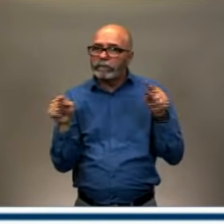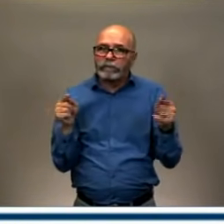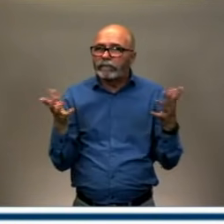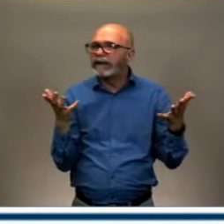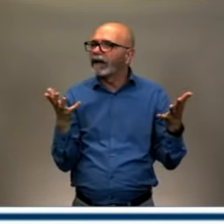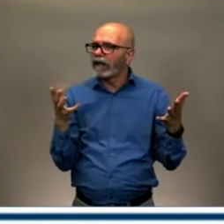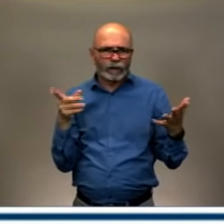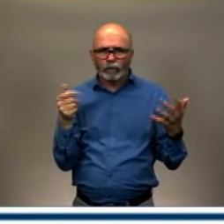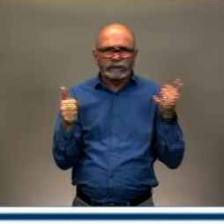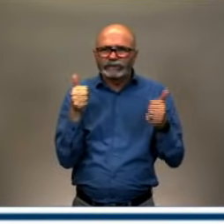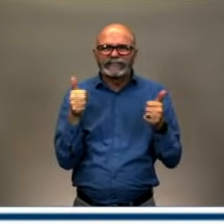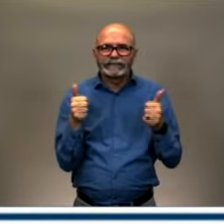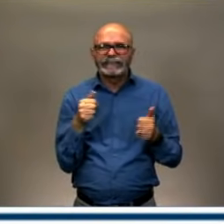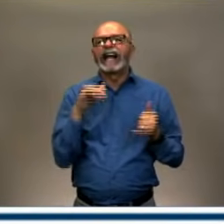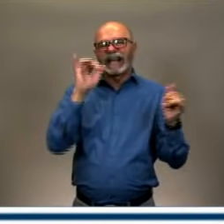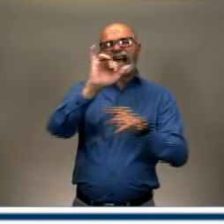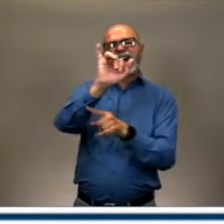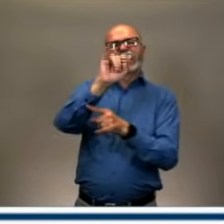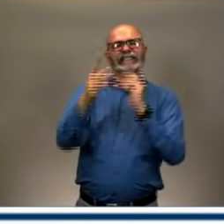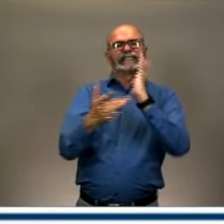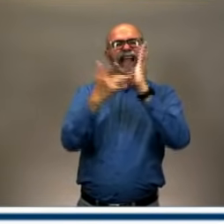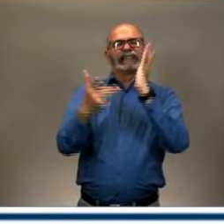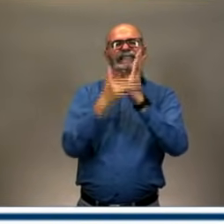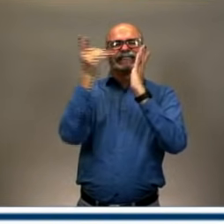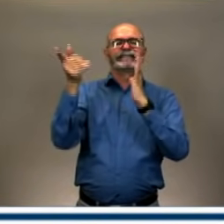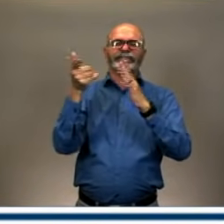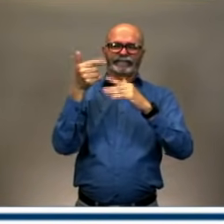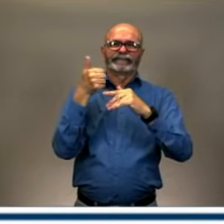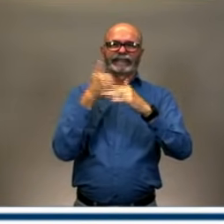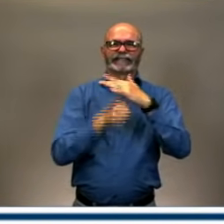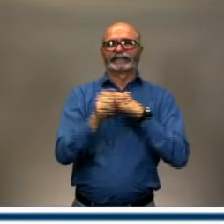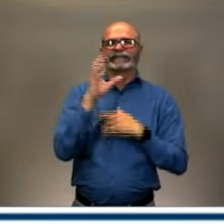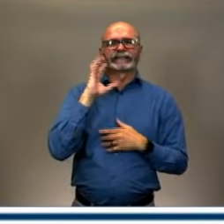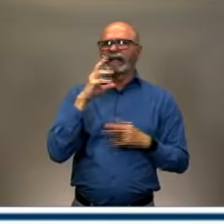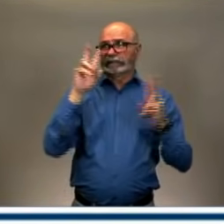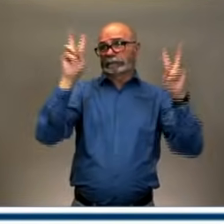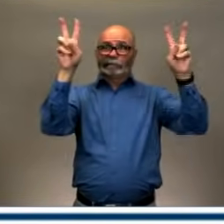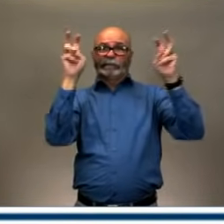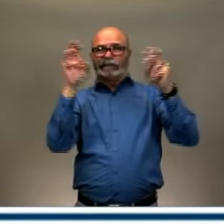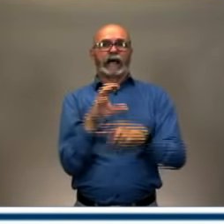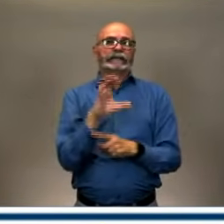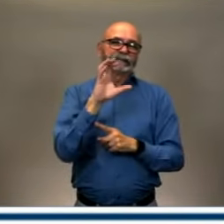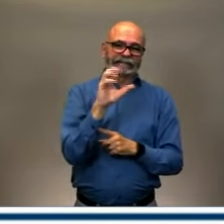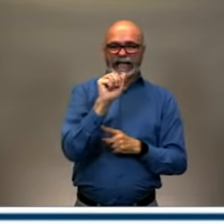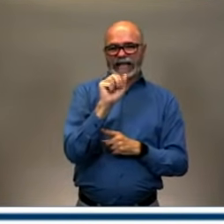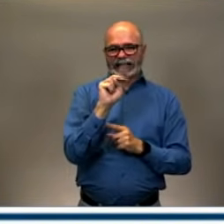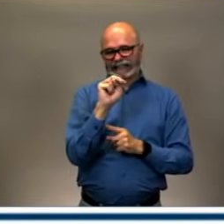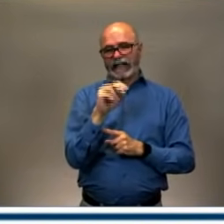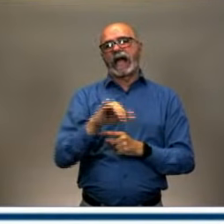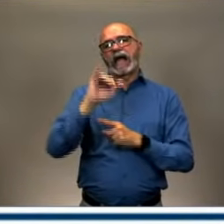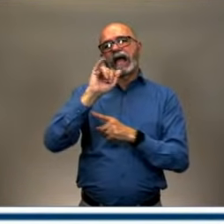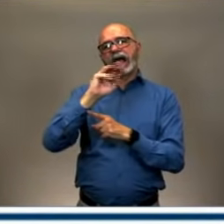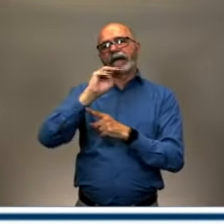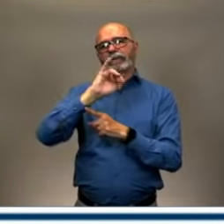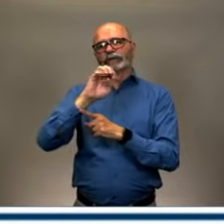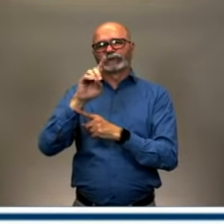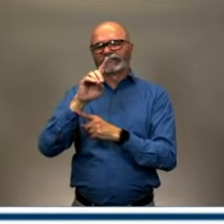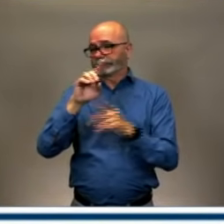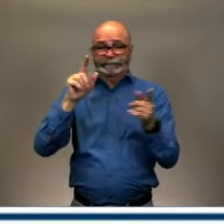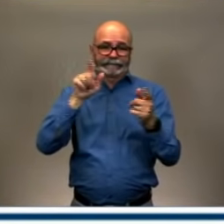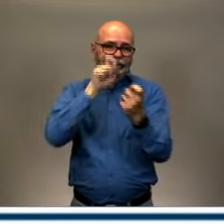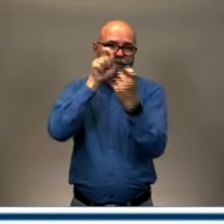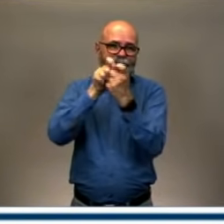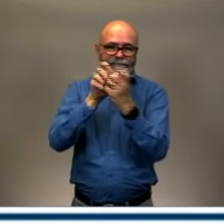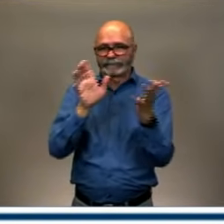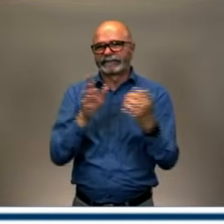products that are being worked on through the Can Immunize approach. Next question will go to John McPhee with the Herald.